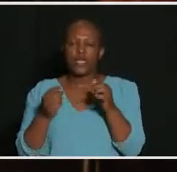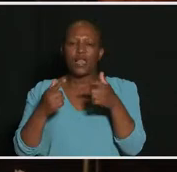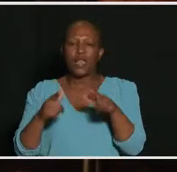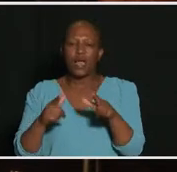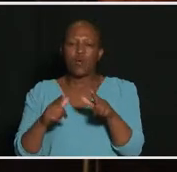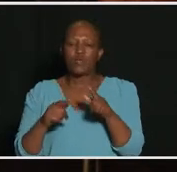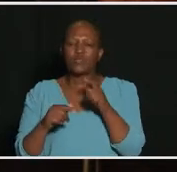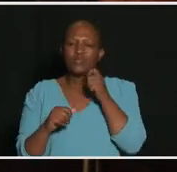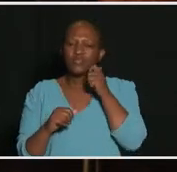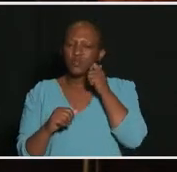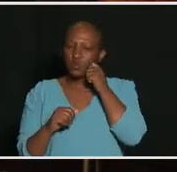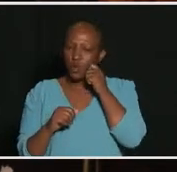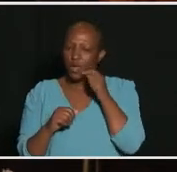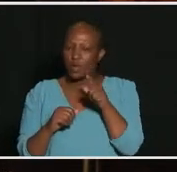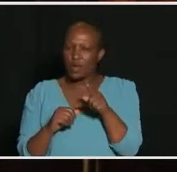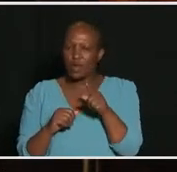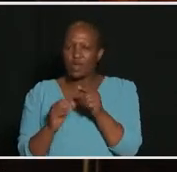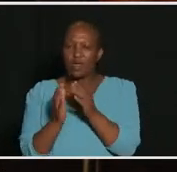yesterday